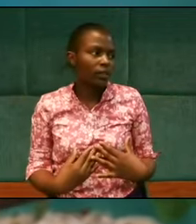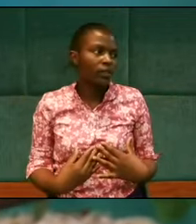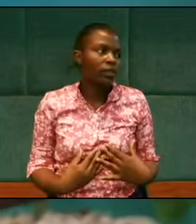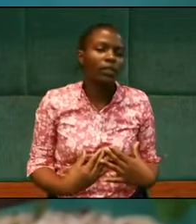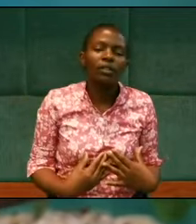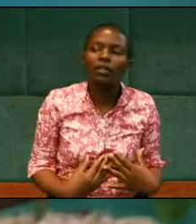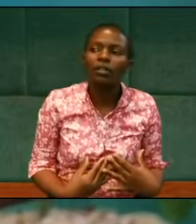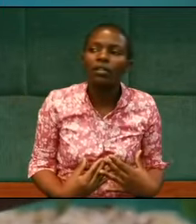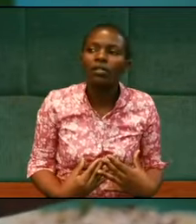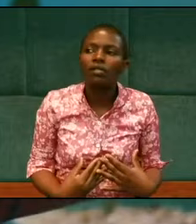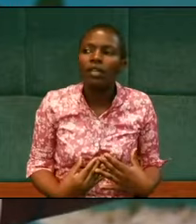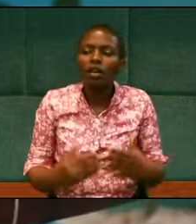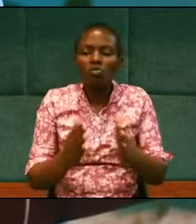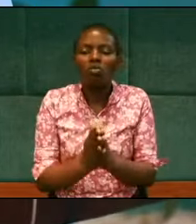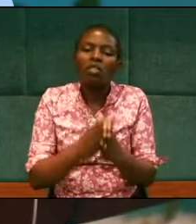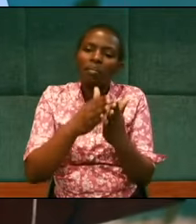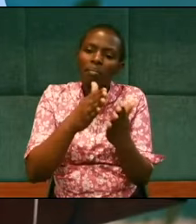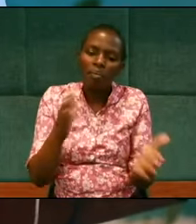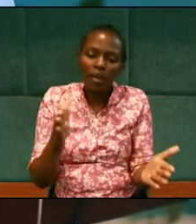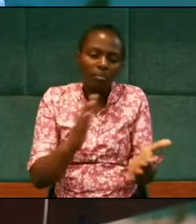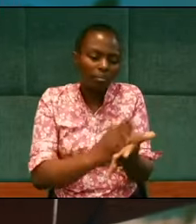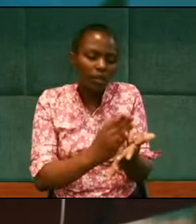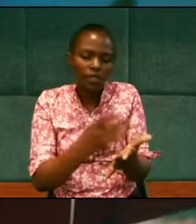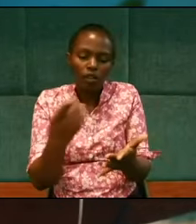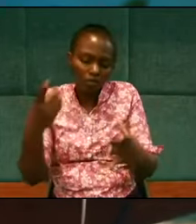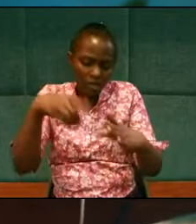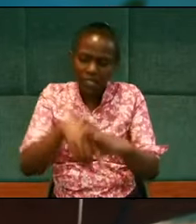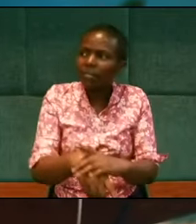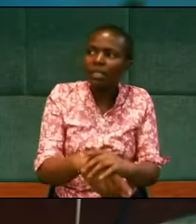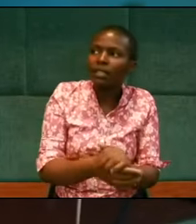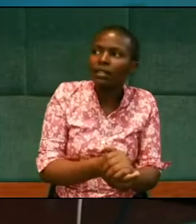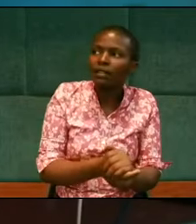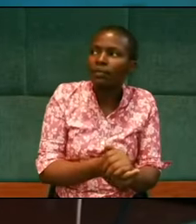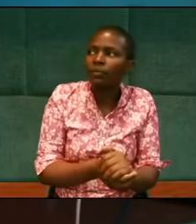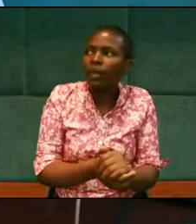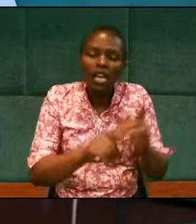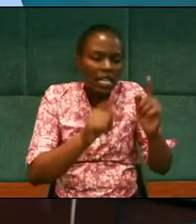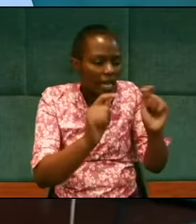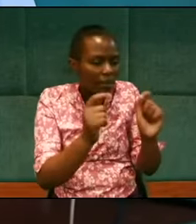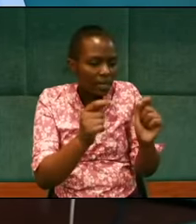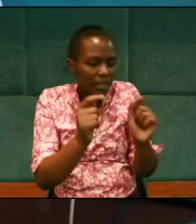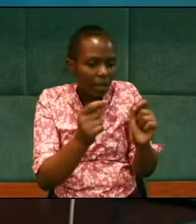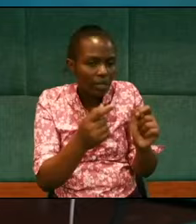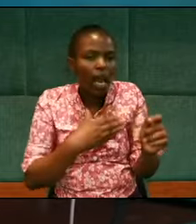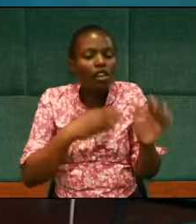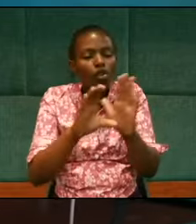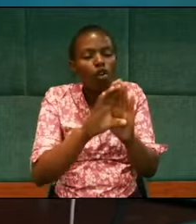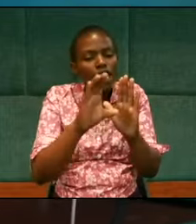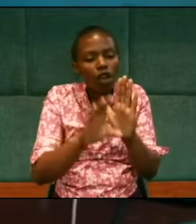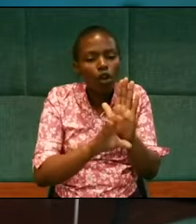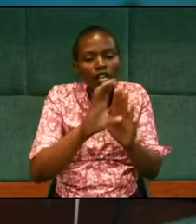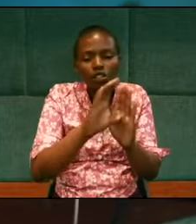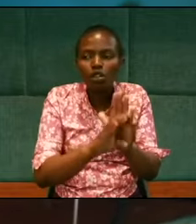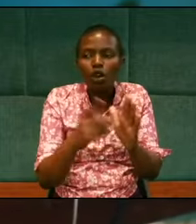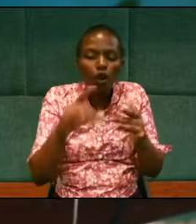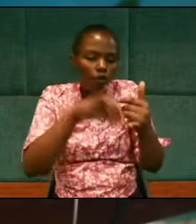it deals with the deep concept of intimacy. What are the conditions and terms of marriage? You see, when